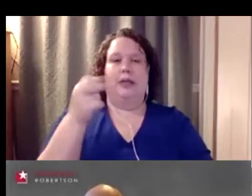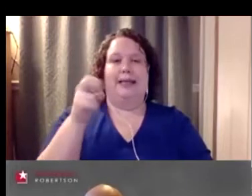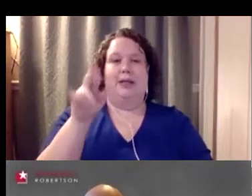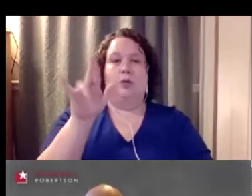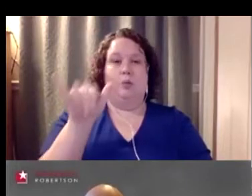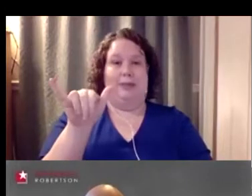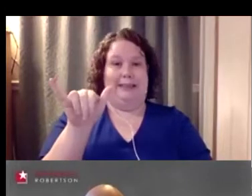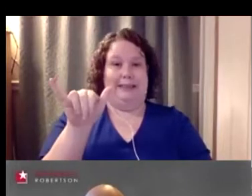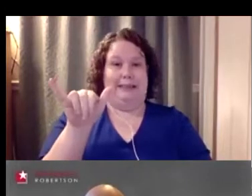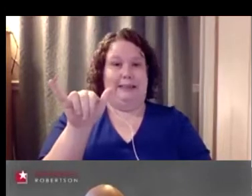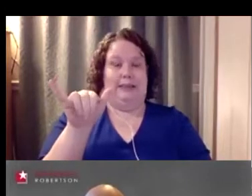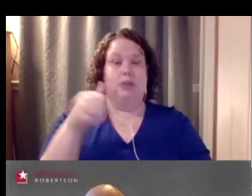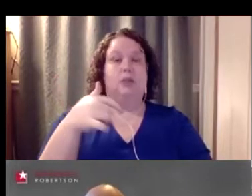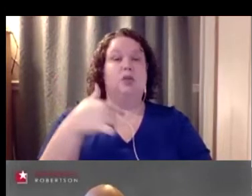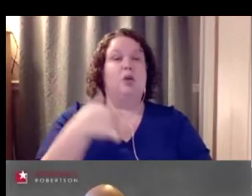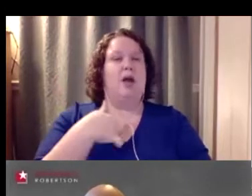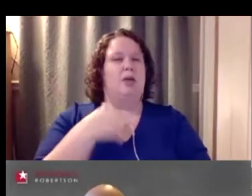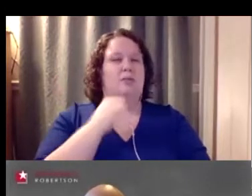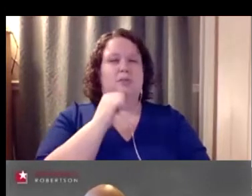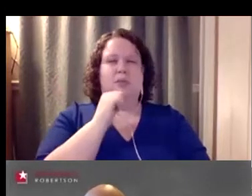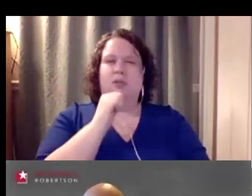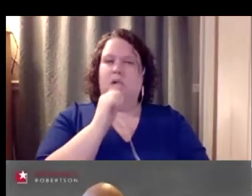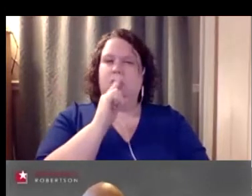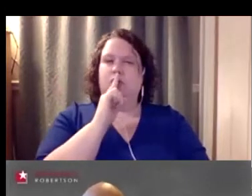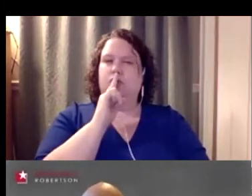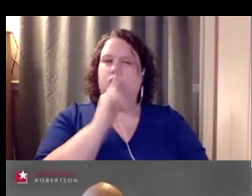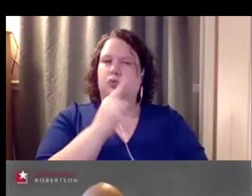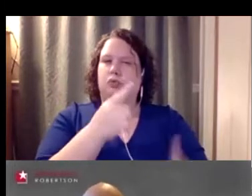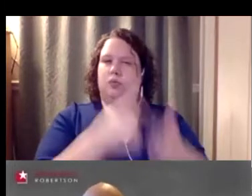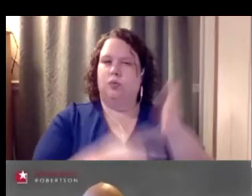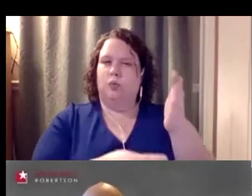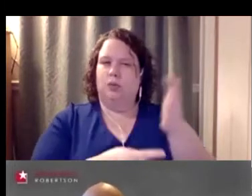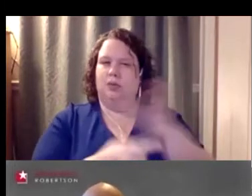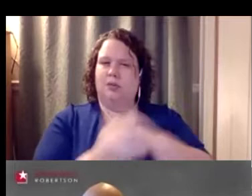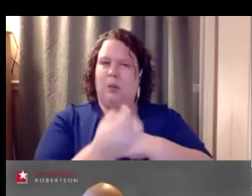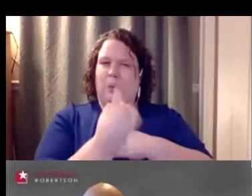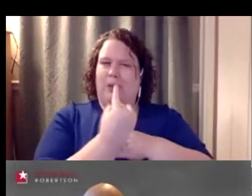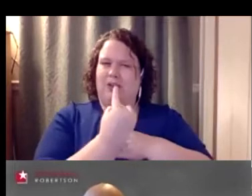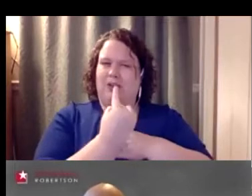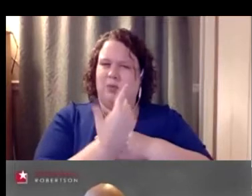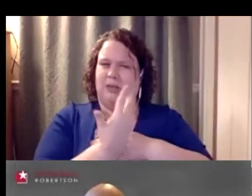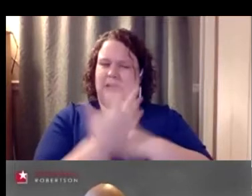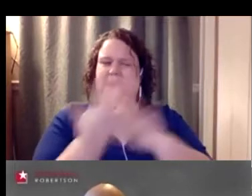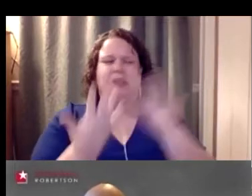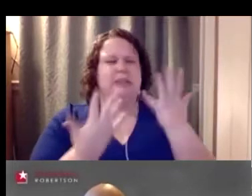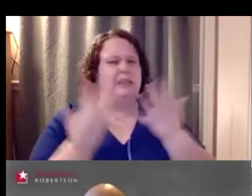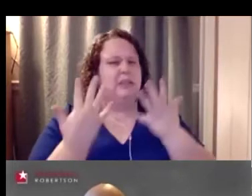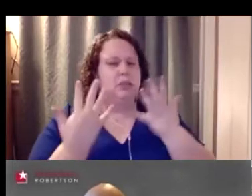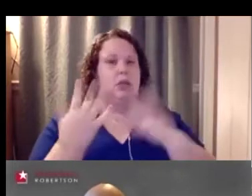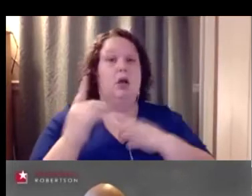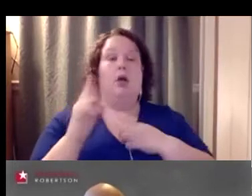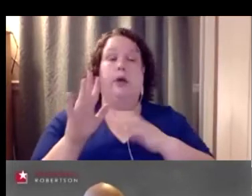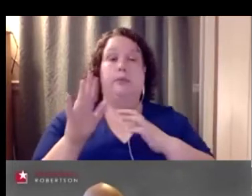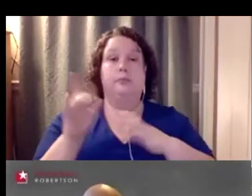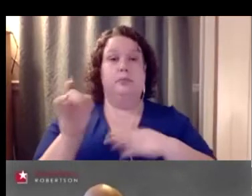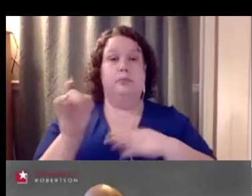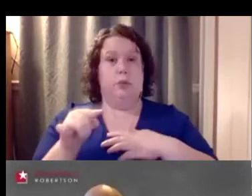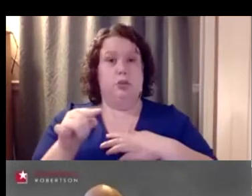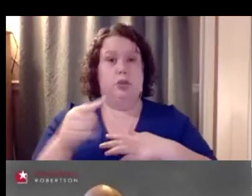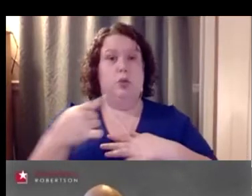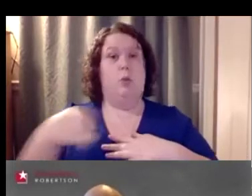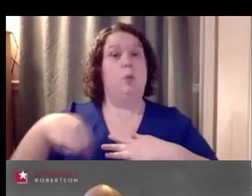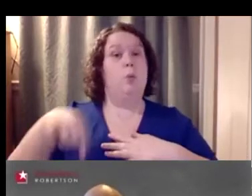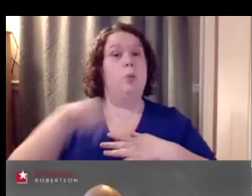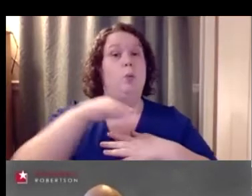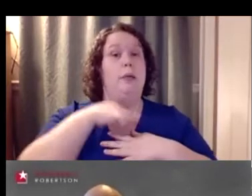posed something of a question, and I'm wondering if this is the case. So is the question this: we agree that